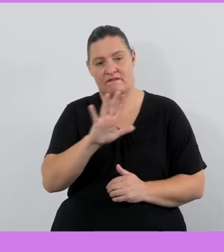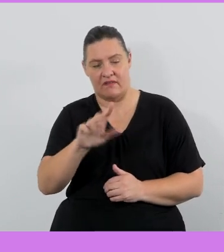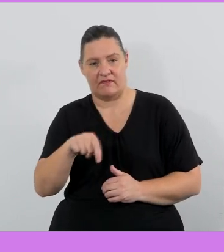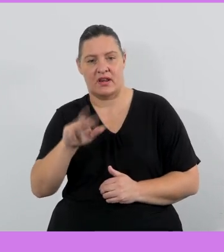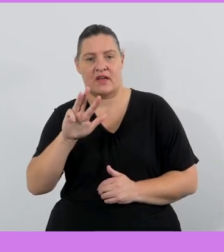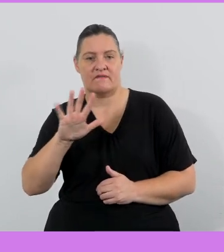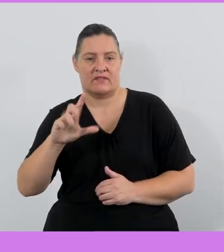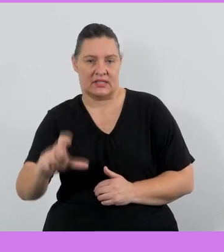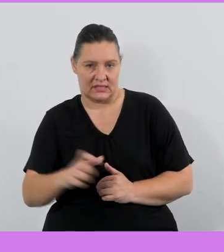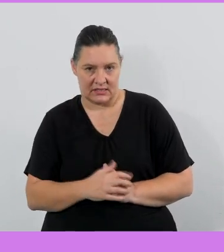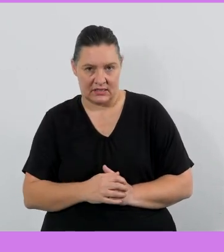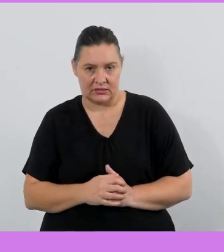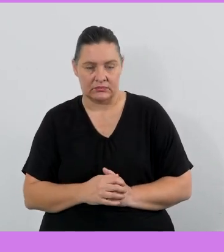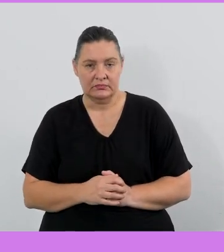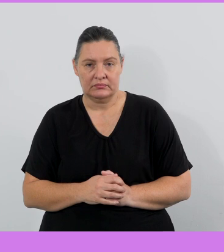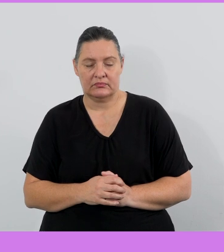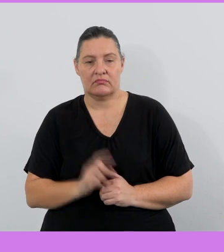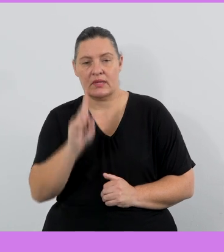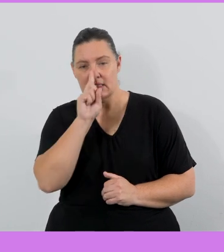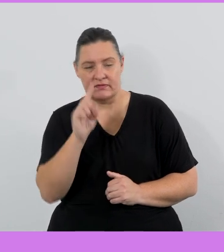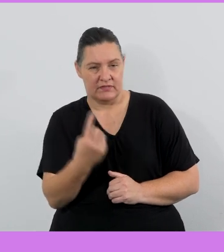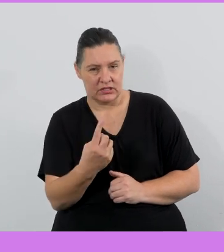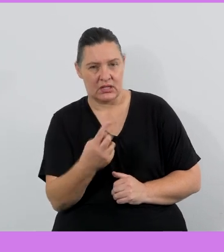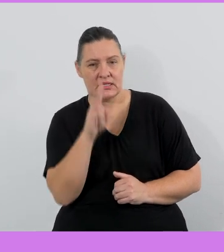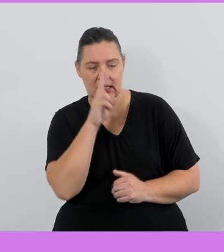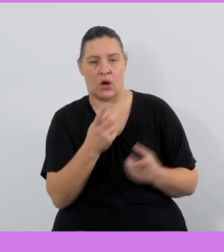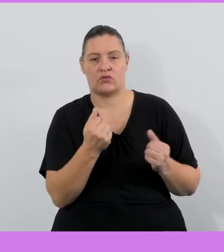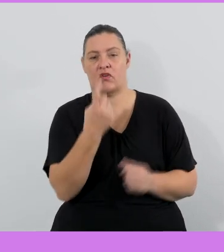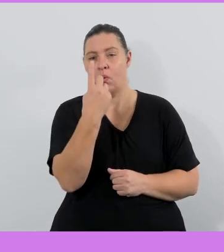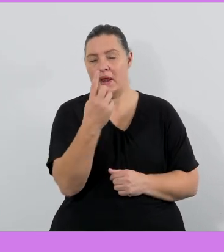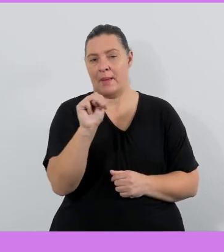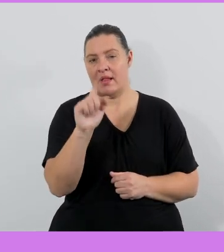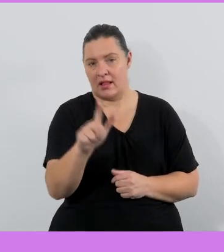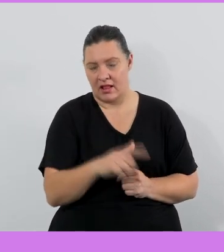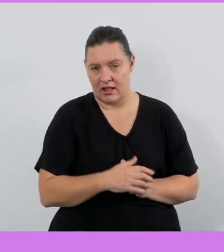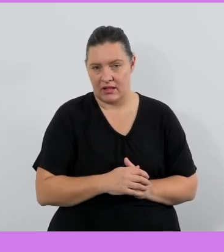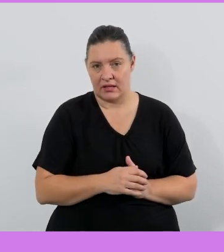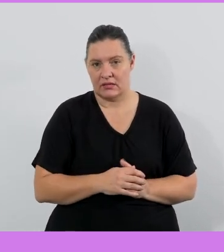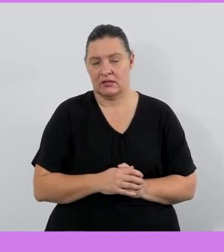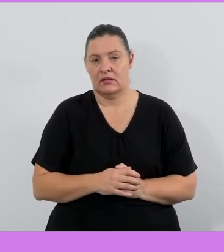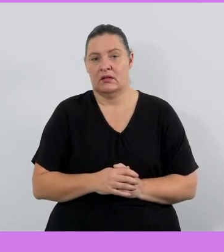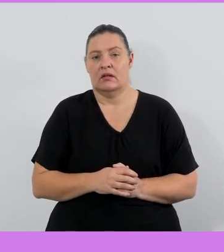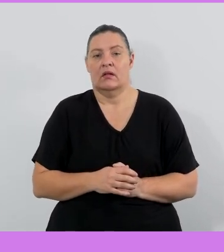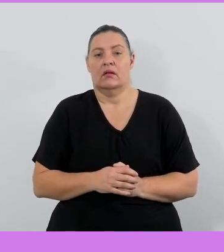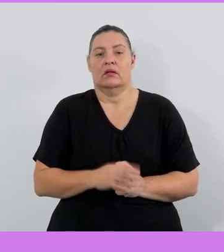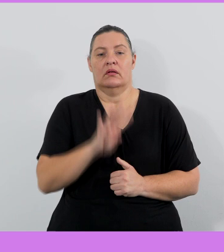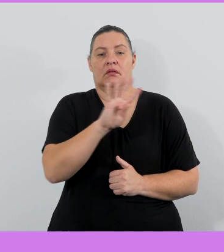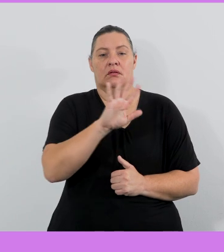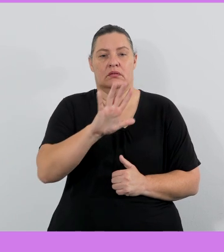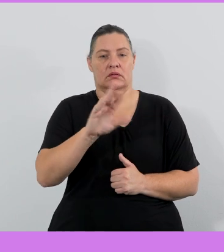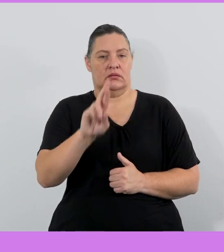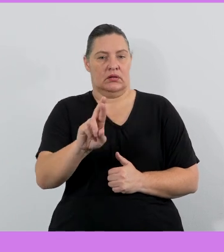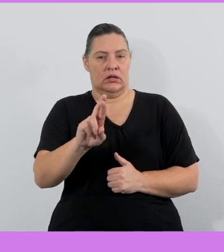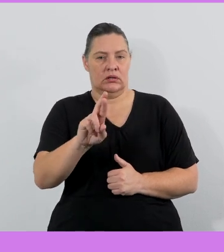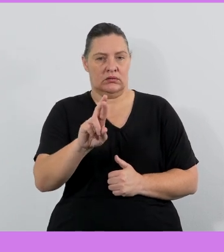cents. So therefore, I'm going to first see what is the cost per milliliter. Therefore, I take the 45